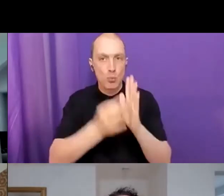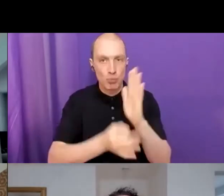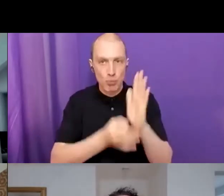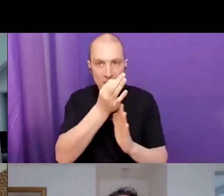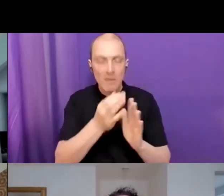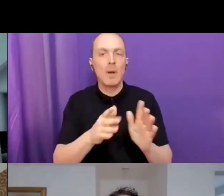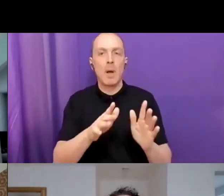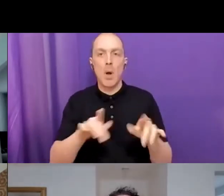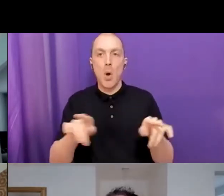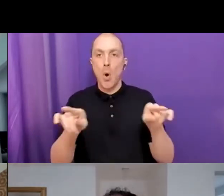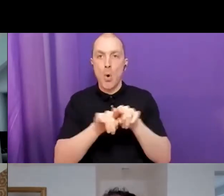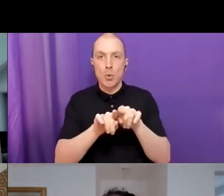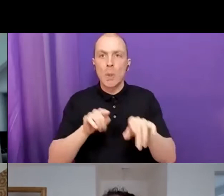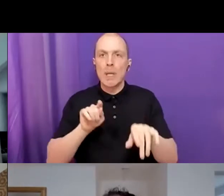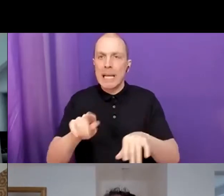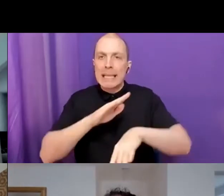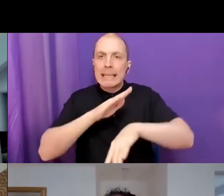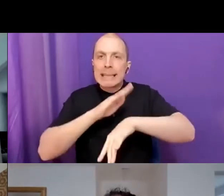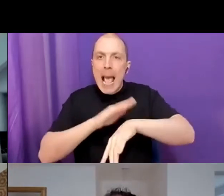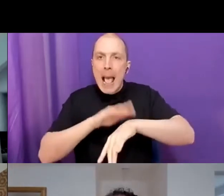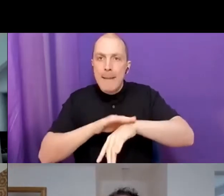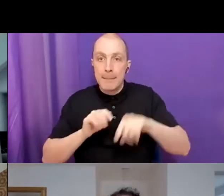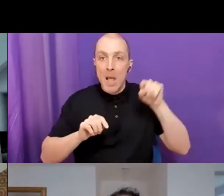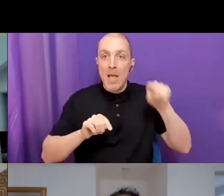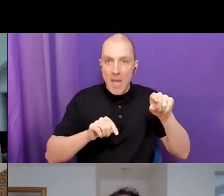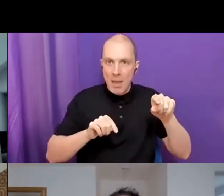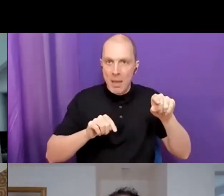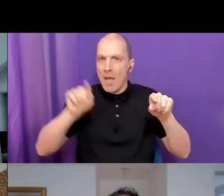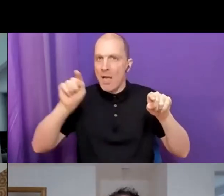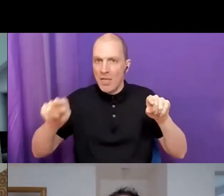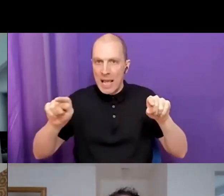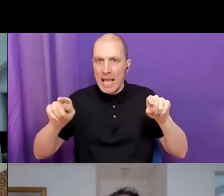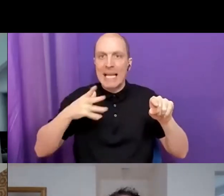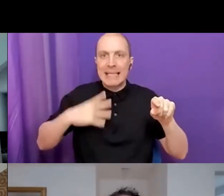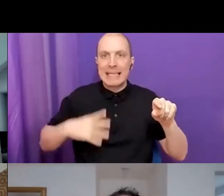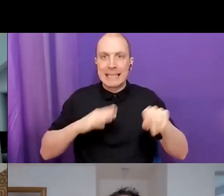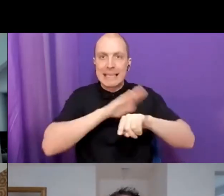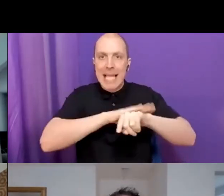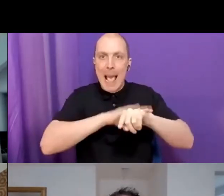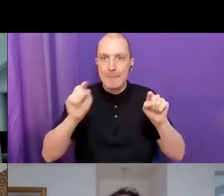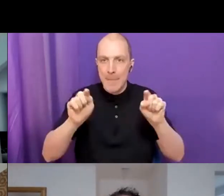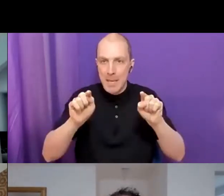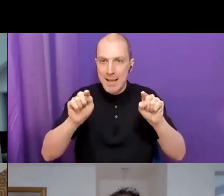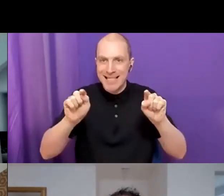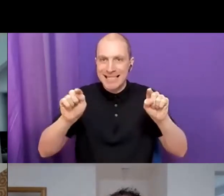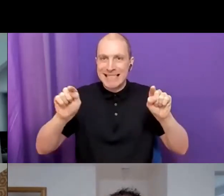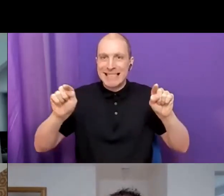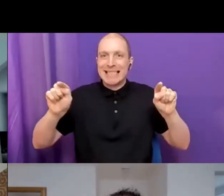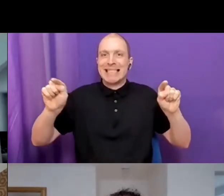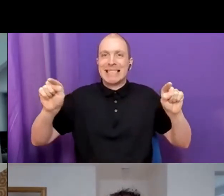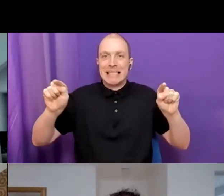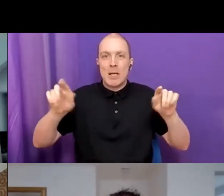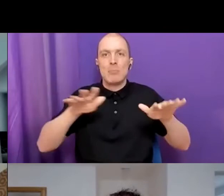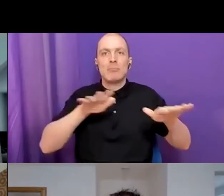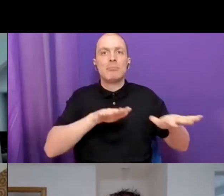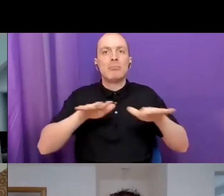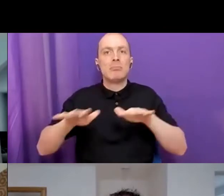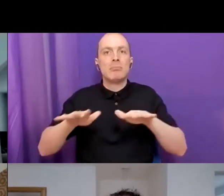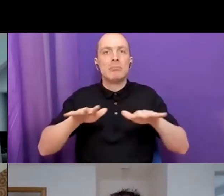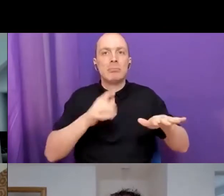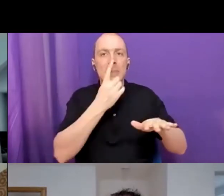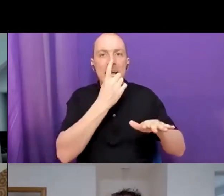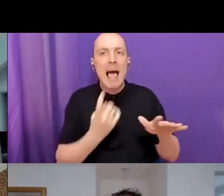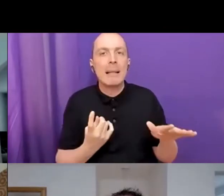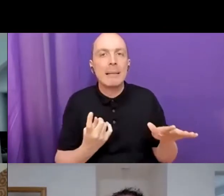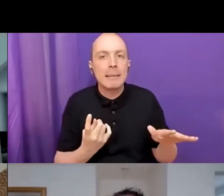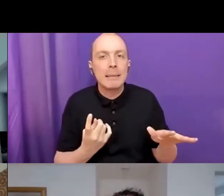extra time between connecting journeys, for example. With that in mind, we've suggested some useful discussion points